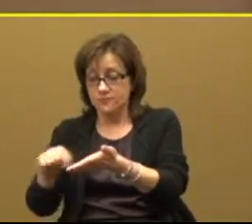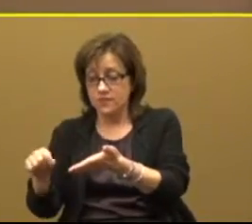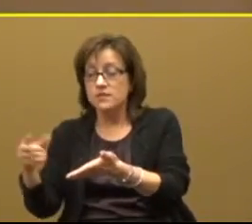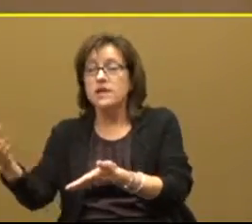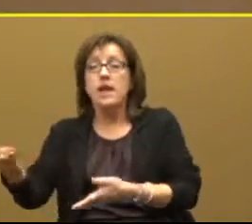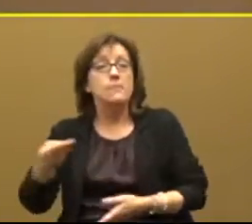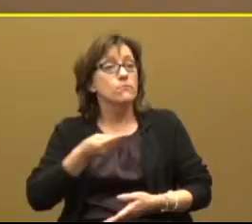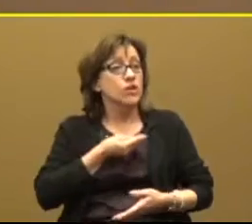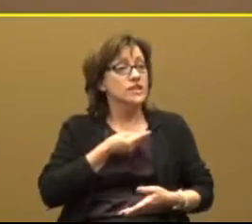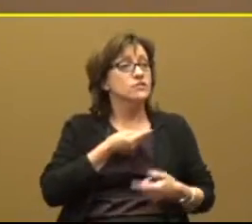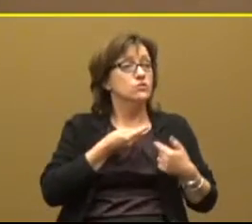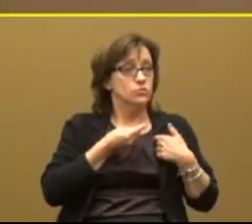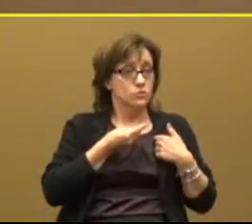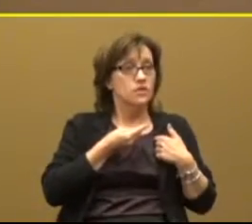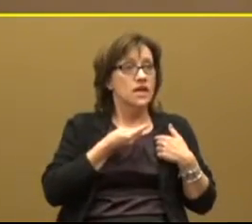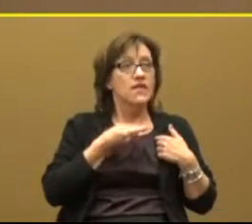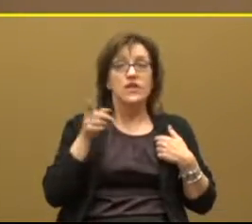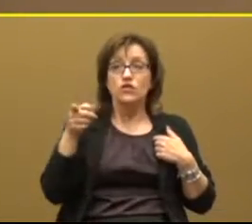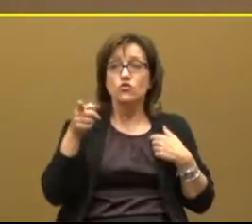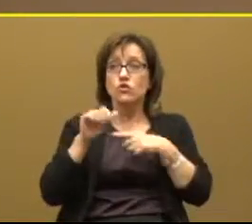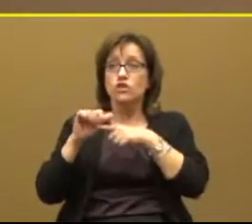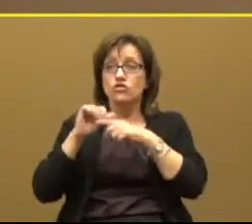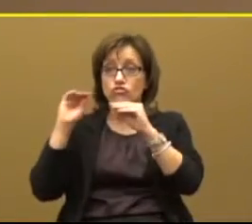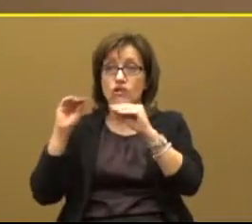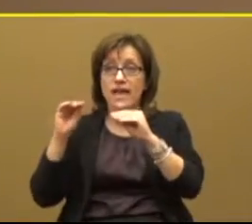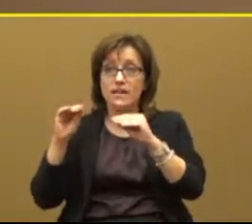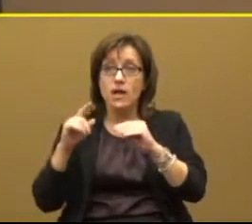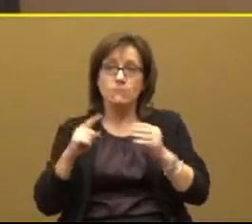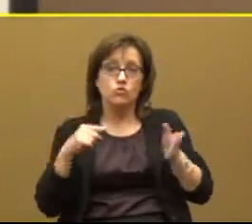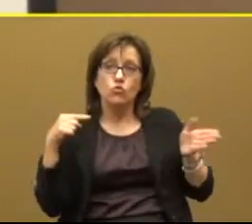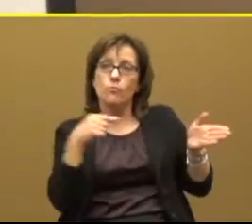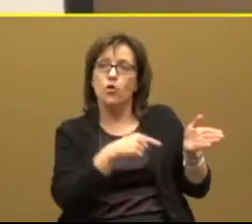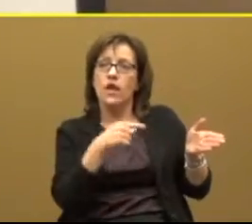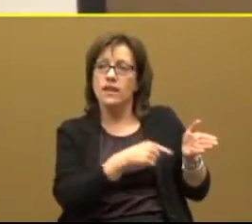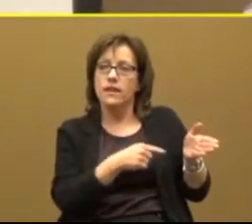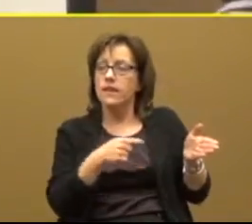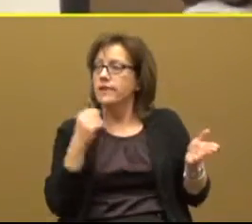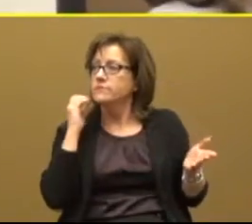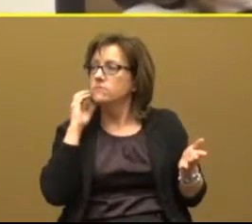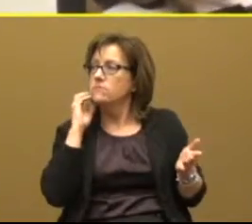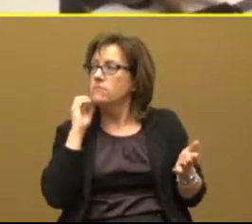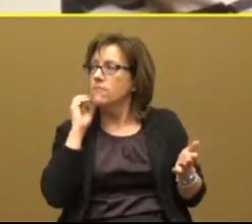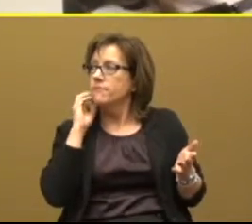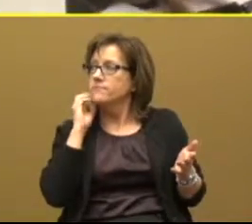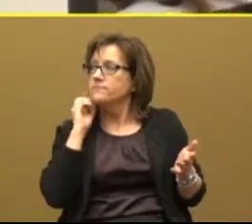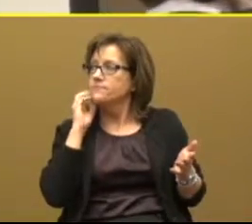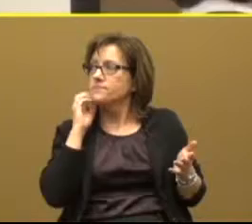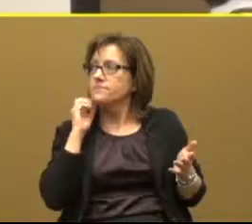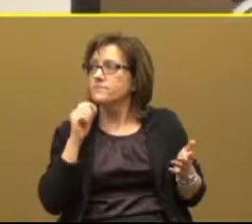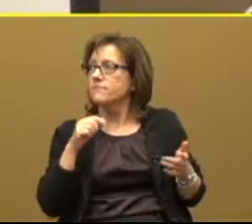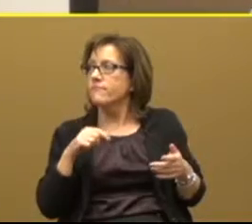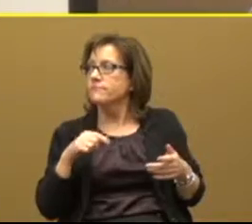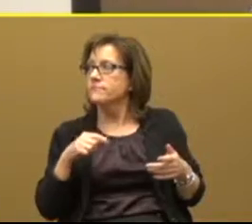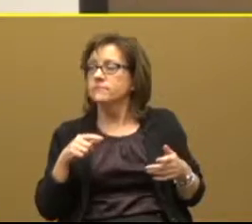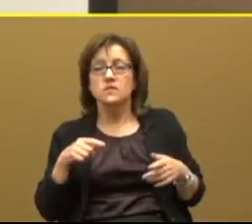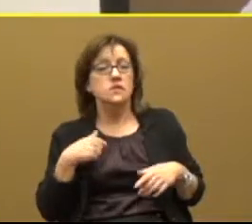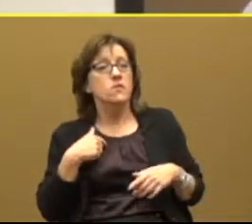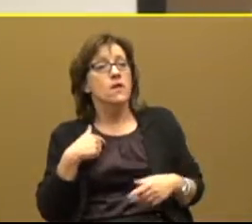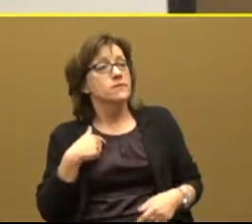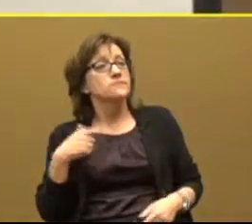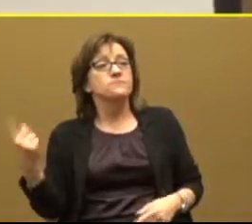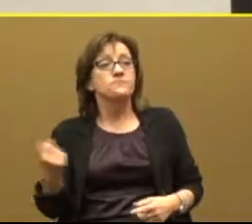them to point. Or in our case, to I want